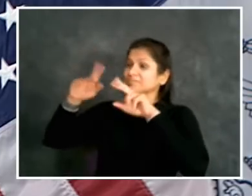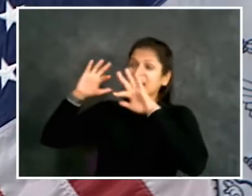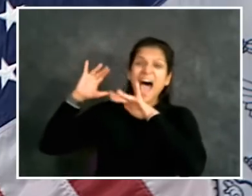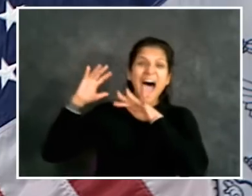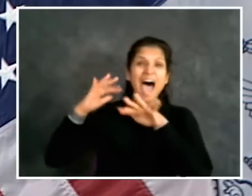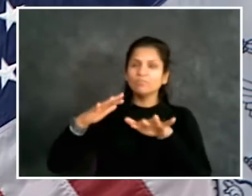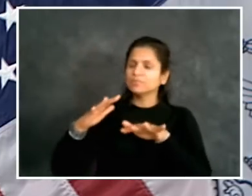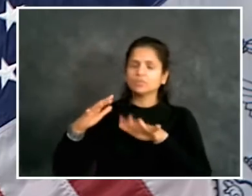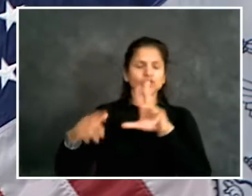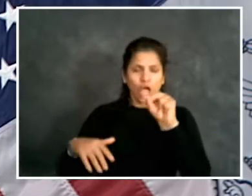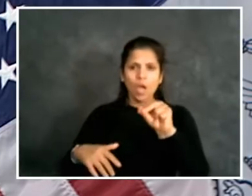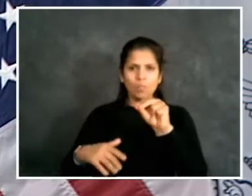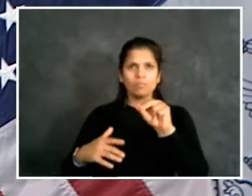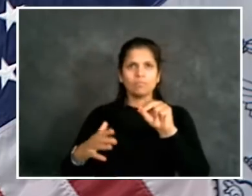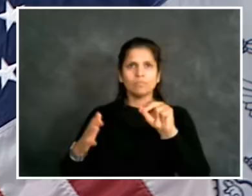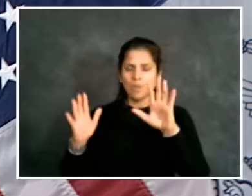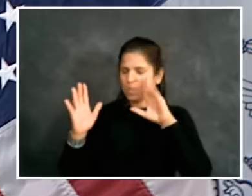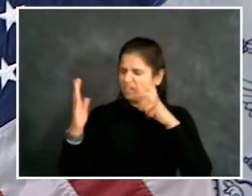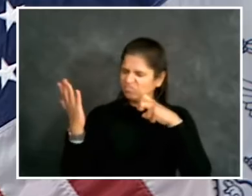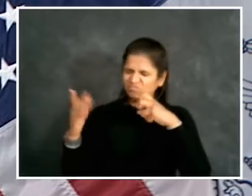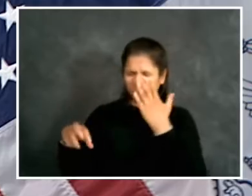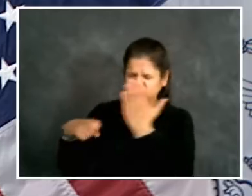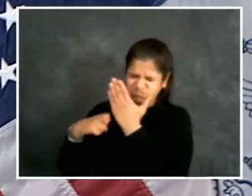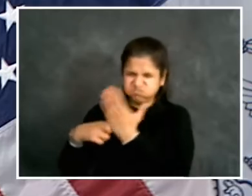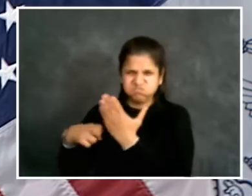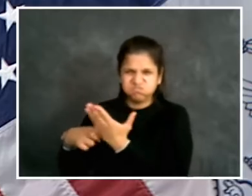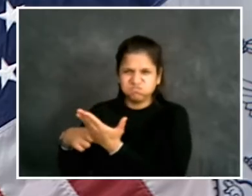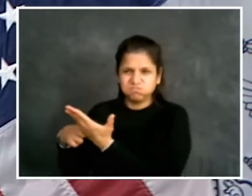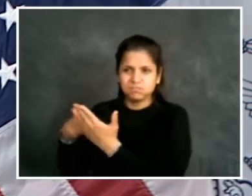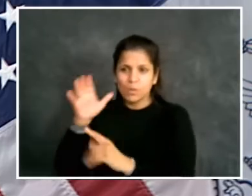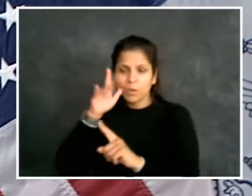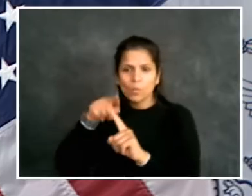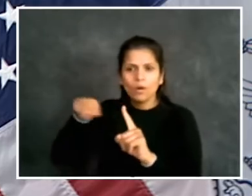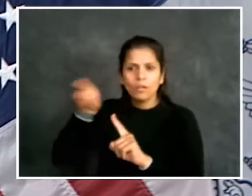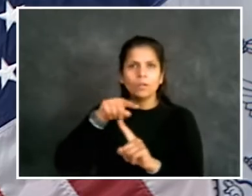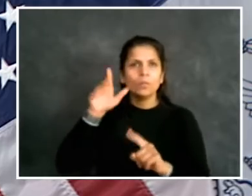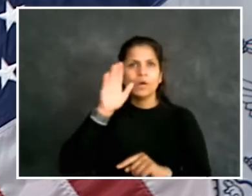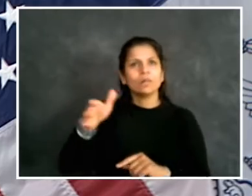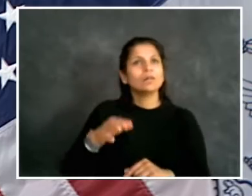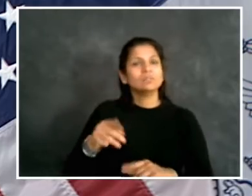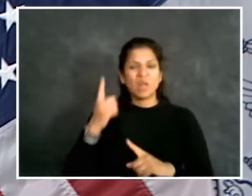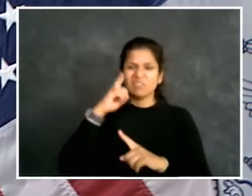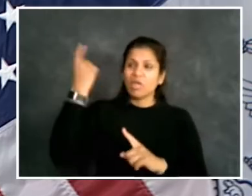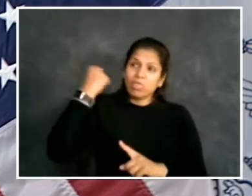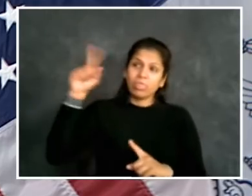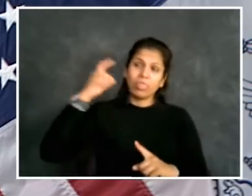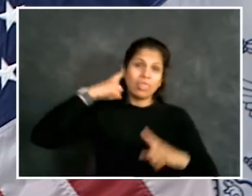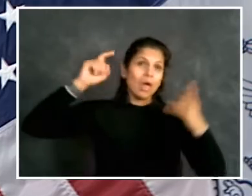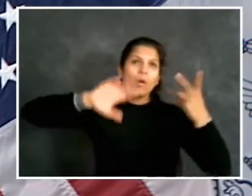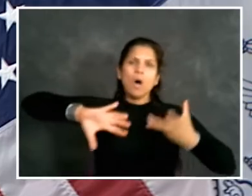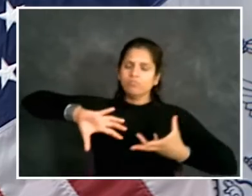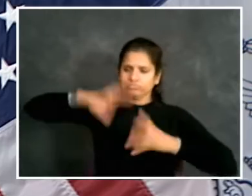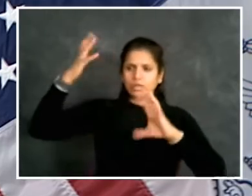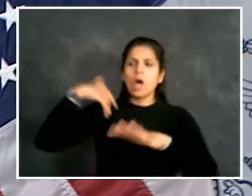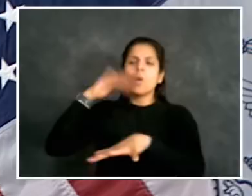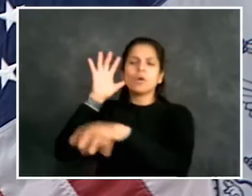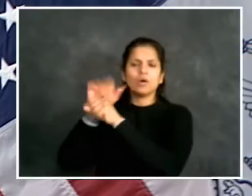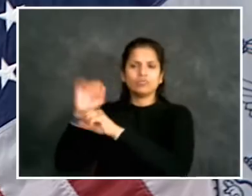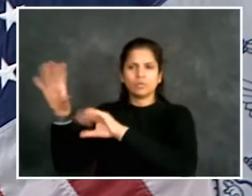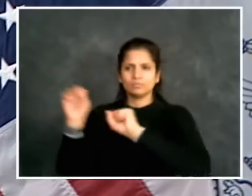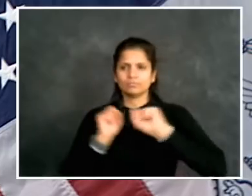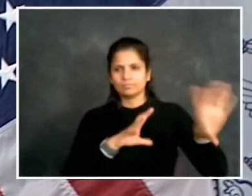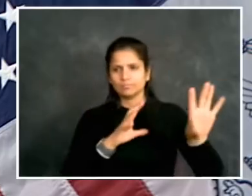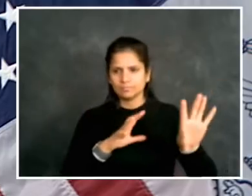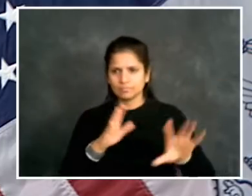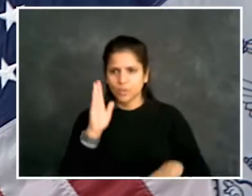arrested. When it gets lower than that, it's the same concept. In a smaller gathering, let's say it's a few dozen people, that's not